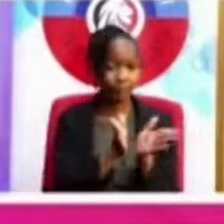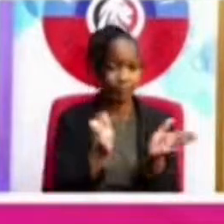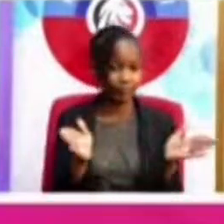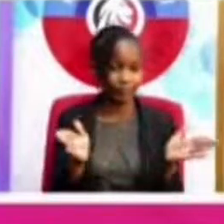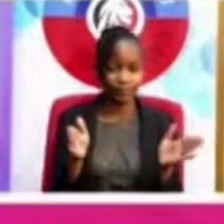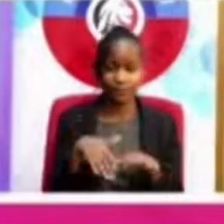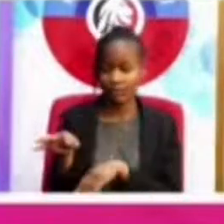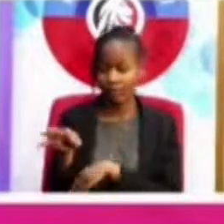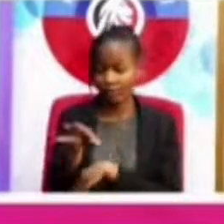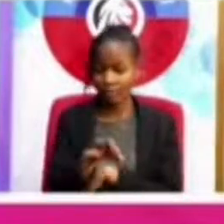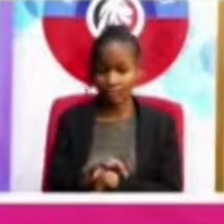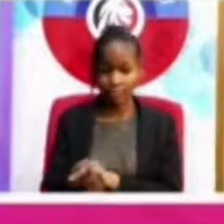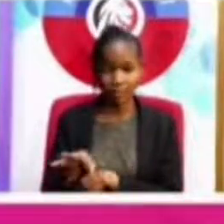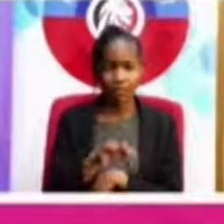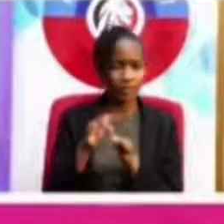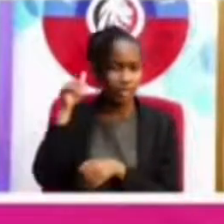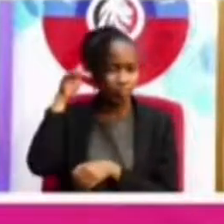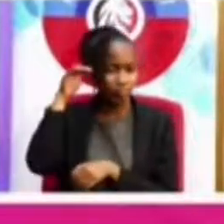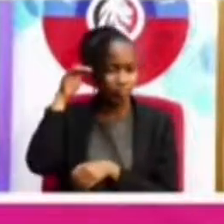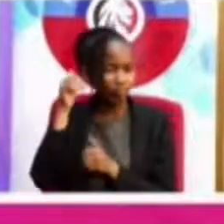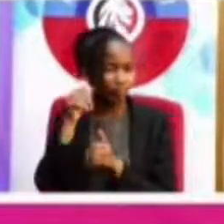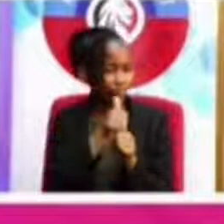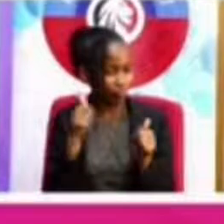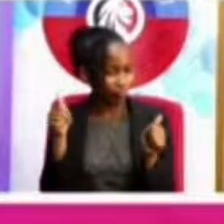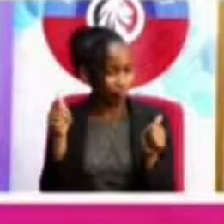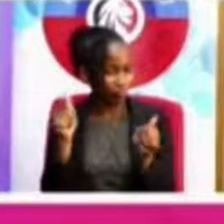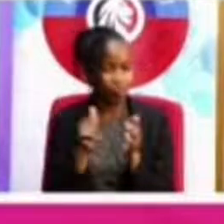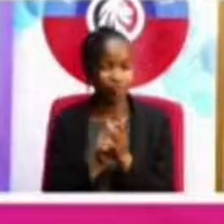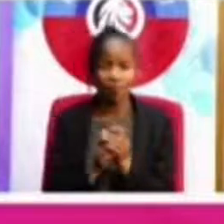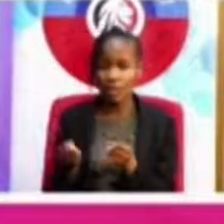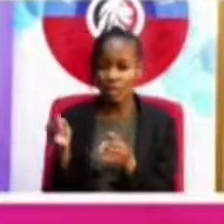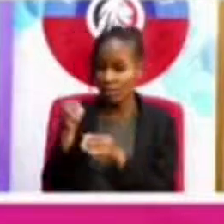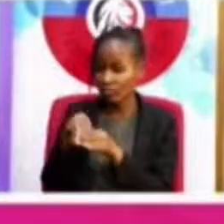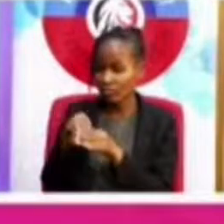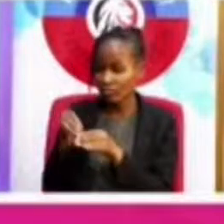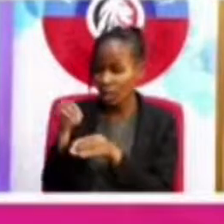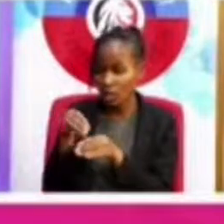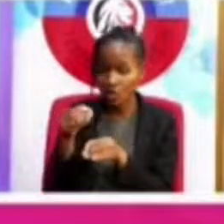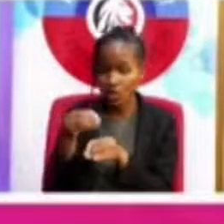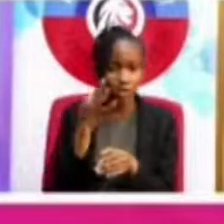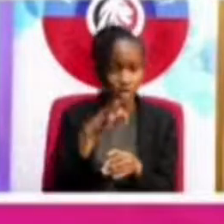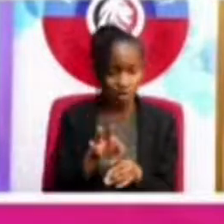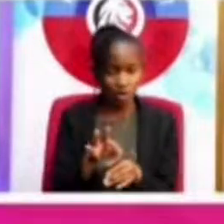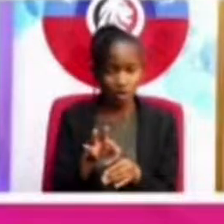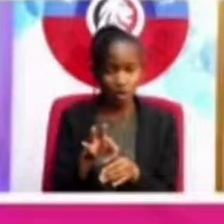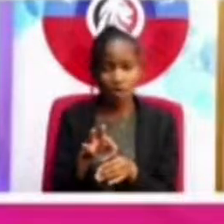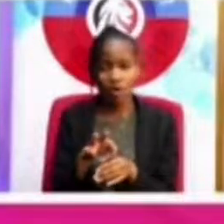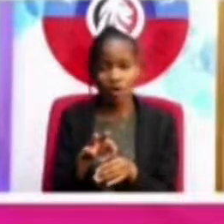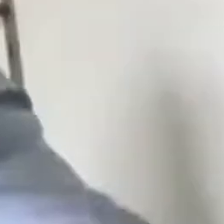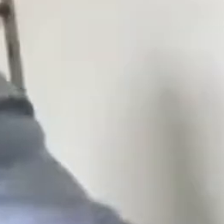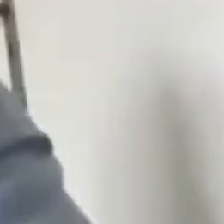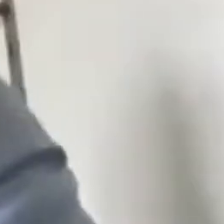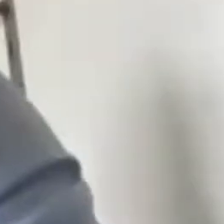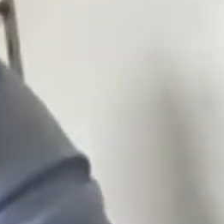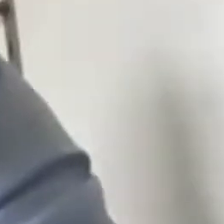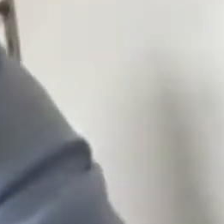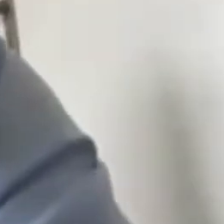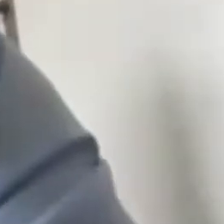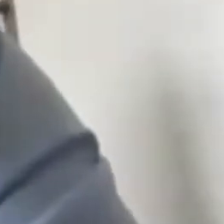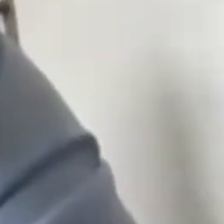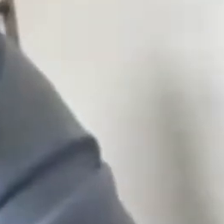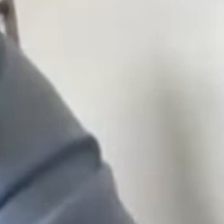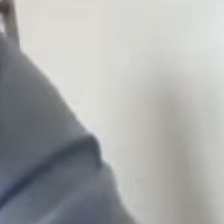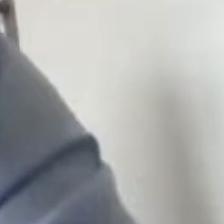if you listen carefully to these contributions of Commissioner General Musinguzzi, Commissioner General